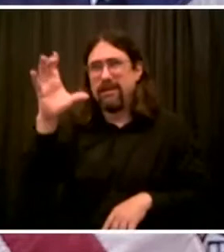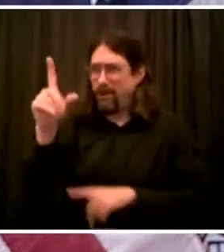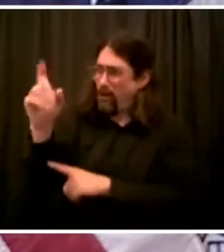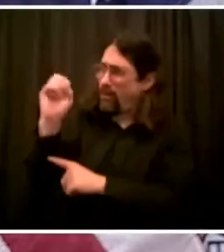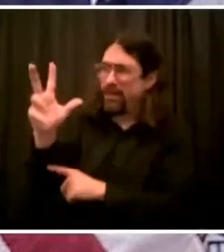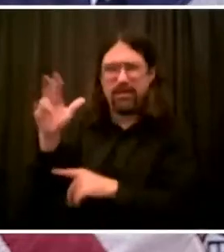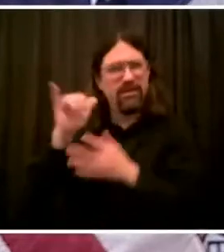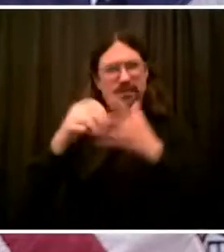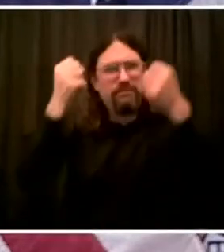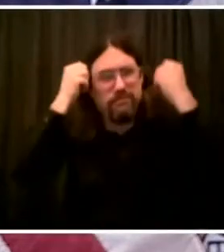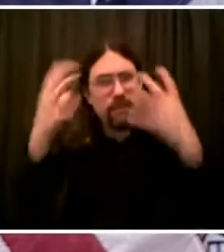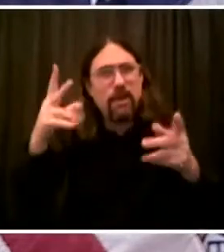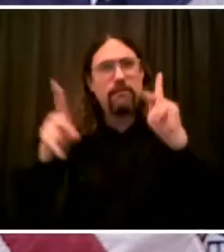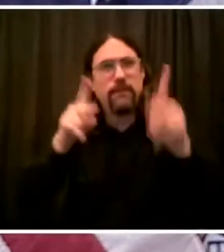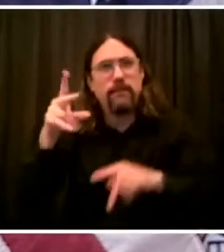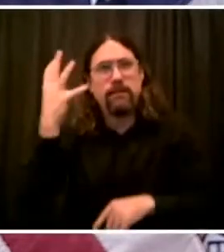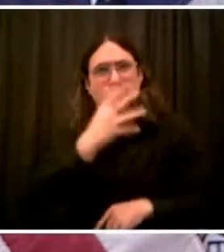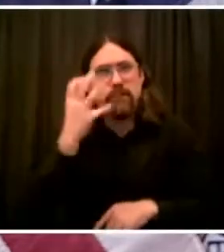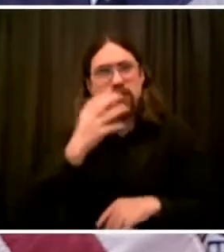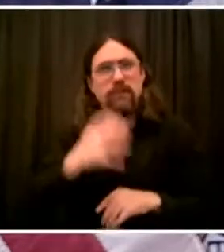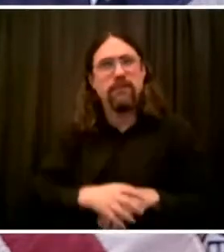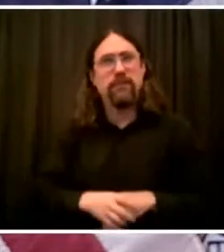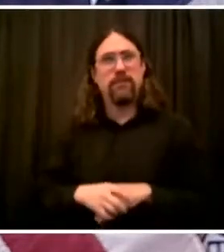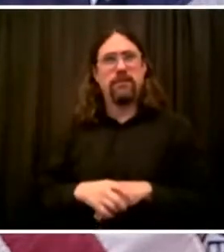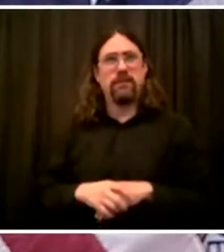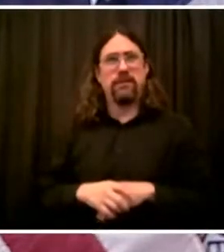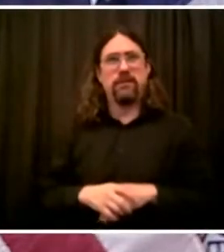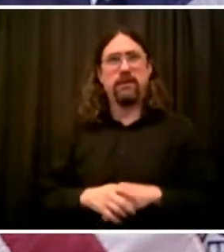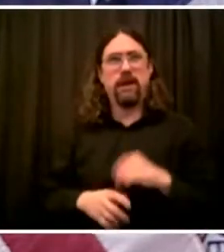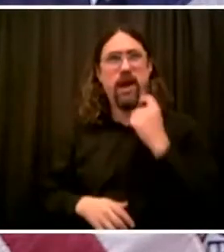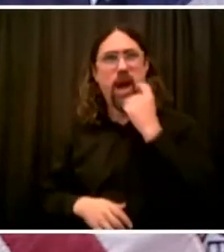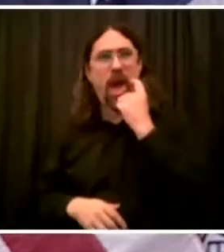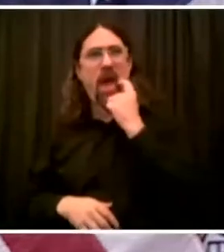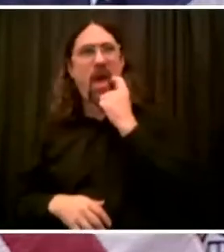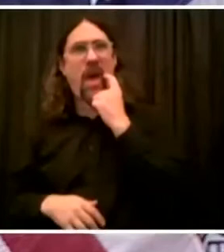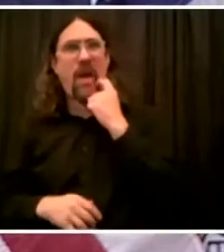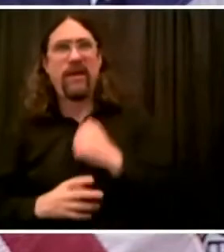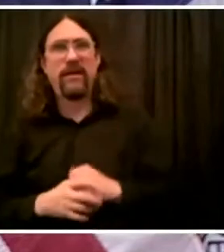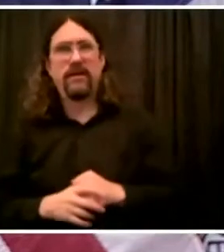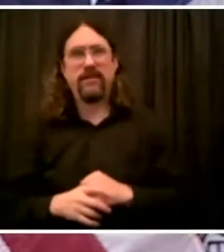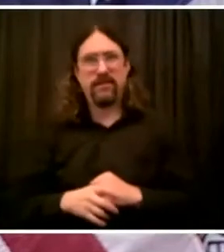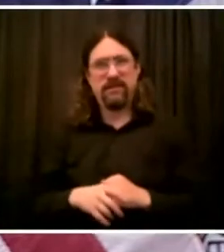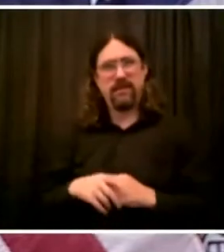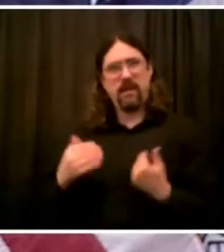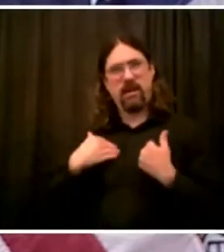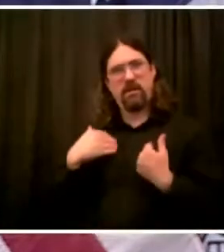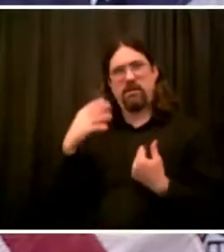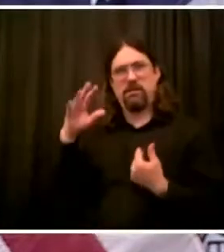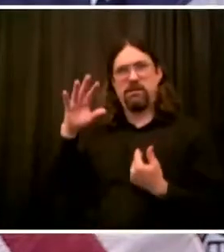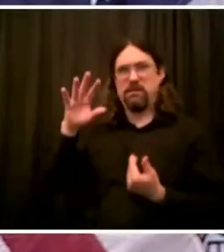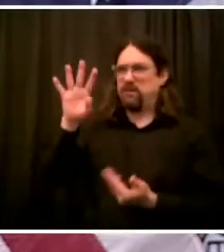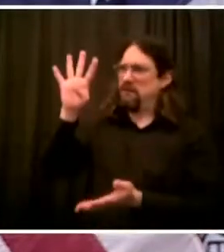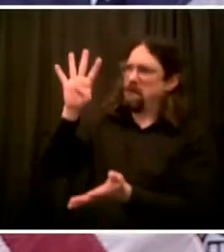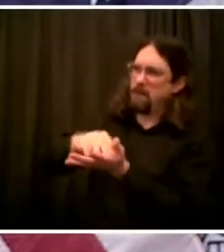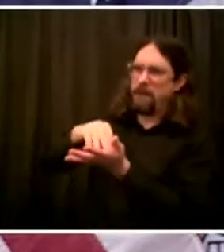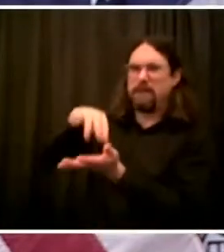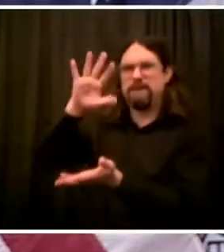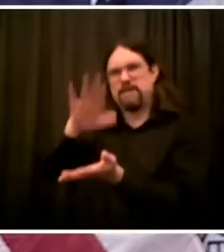street homeless people citywide on any given day. If 100 people came in a week and stayed in, it would be worth it for that